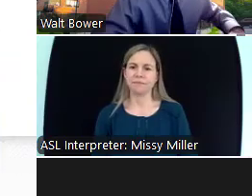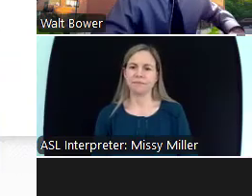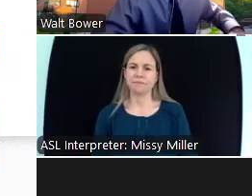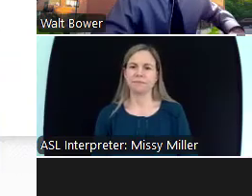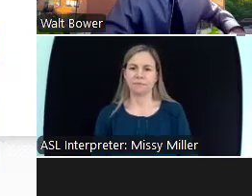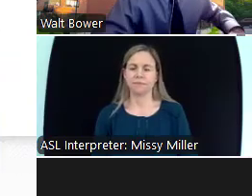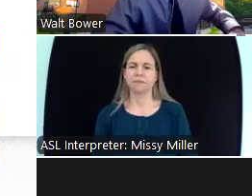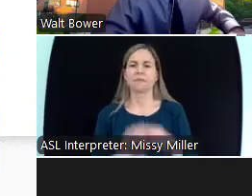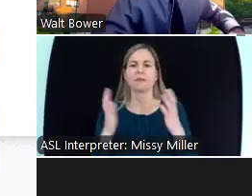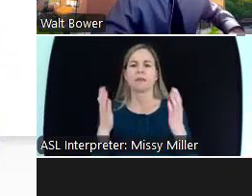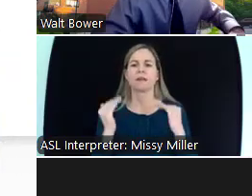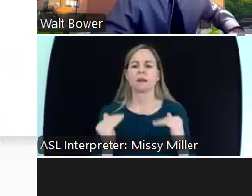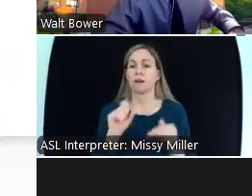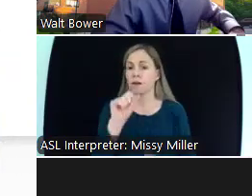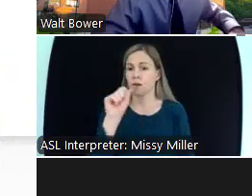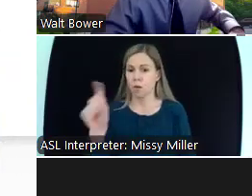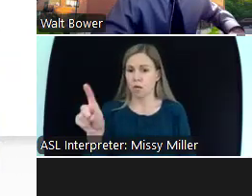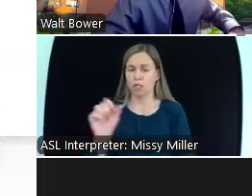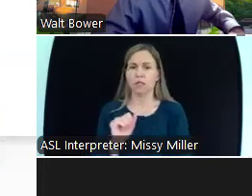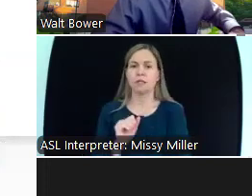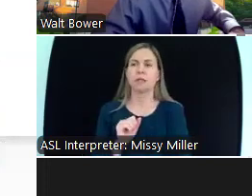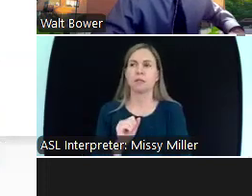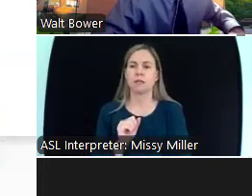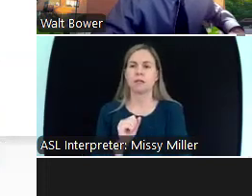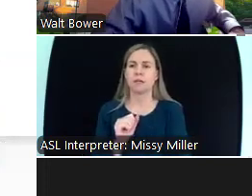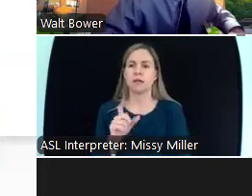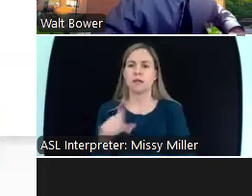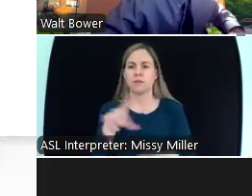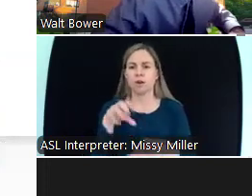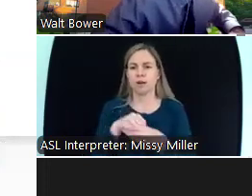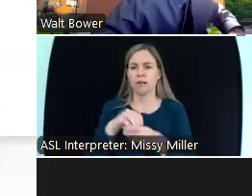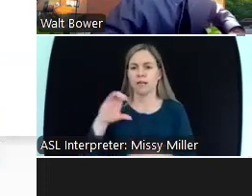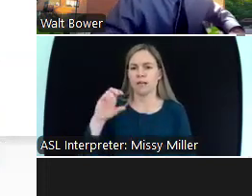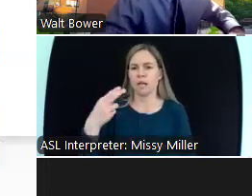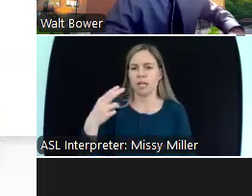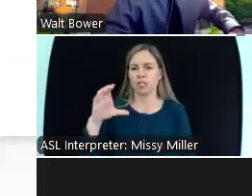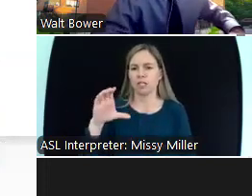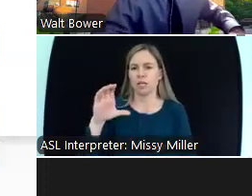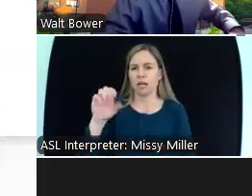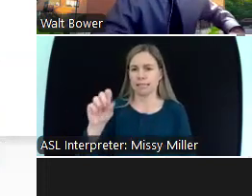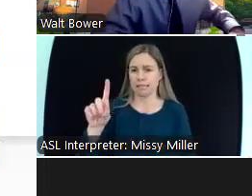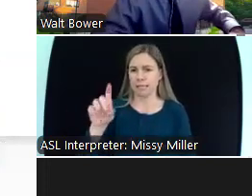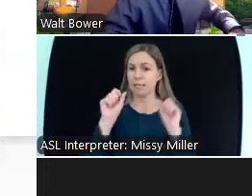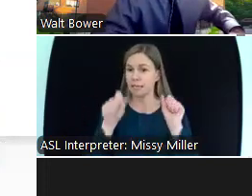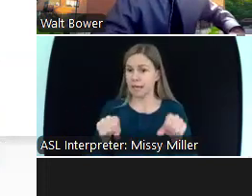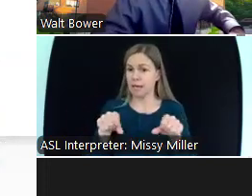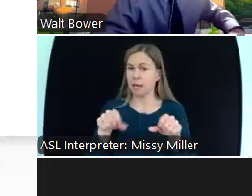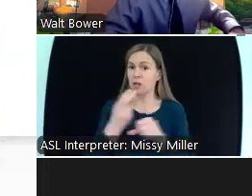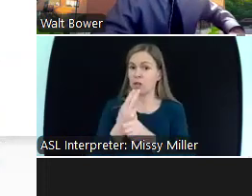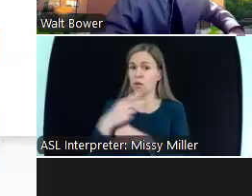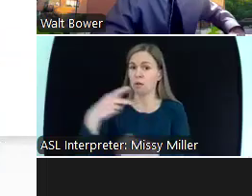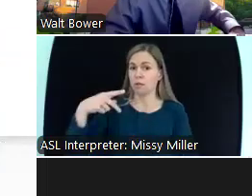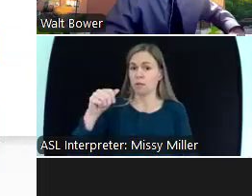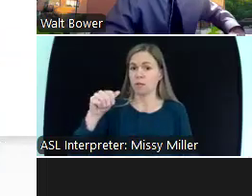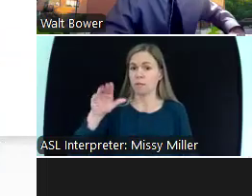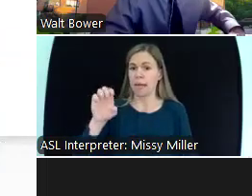This question is, if you are in a HCSB, can you be in a PACE? You cannot